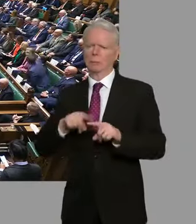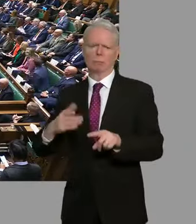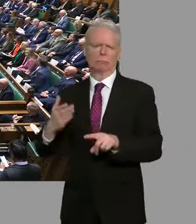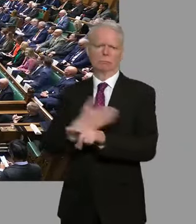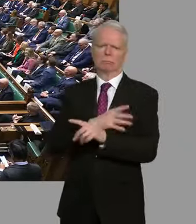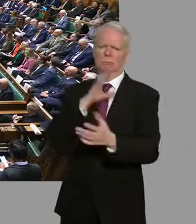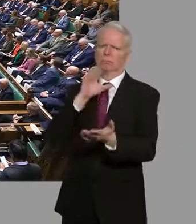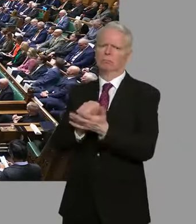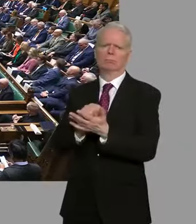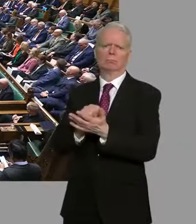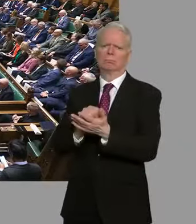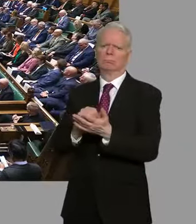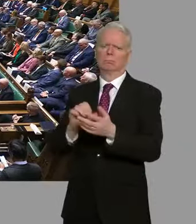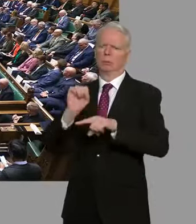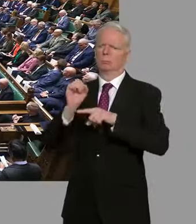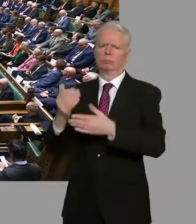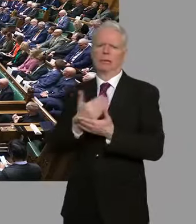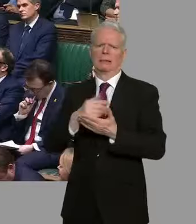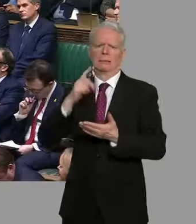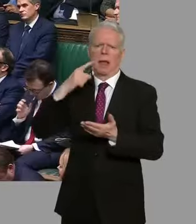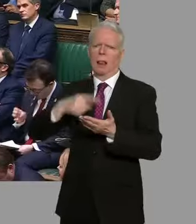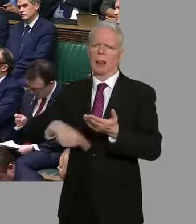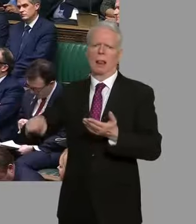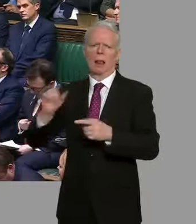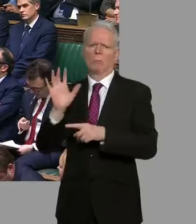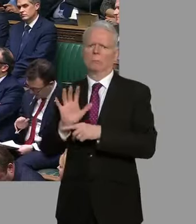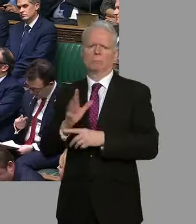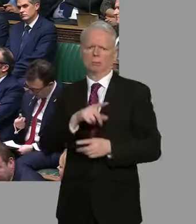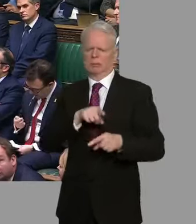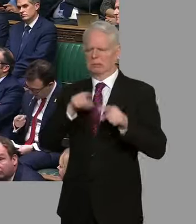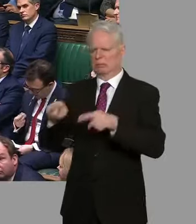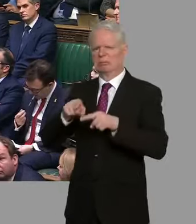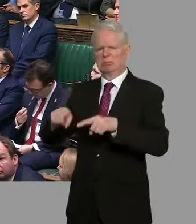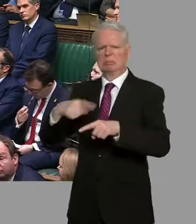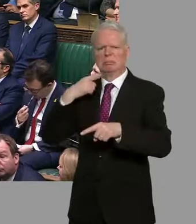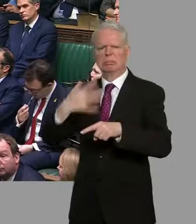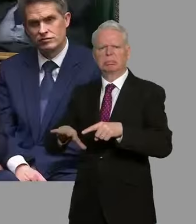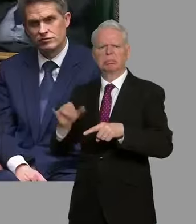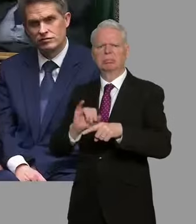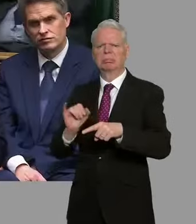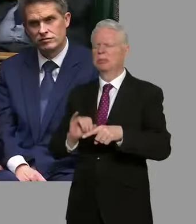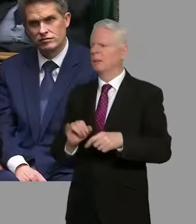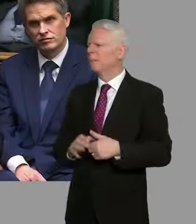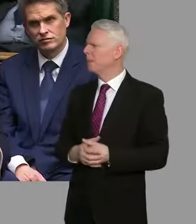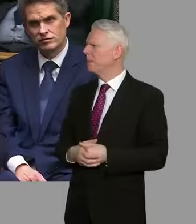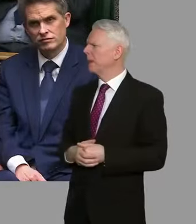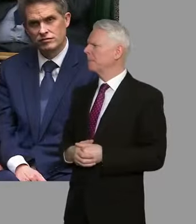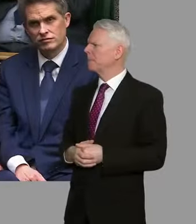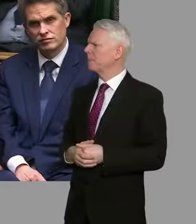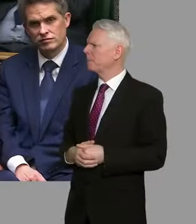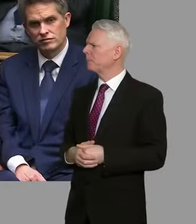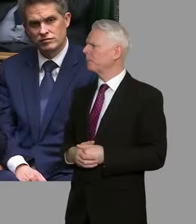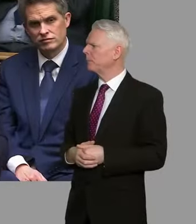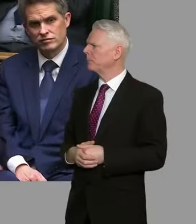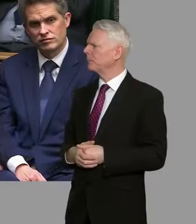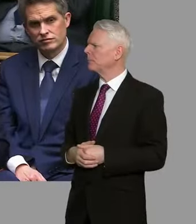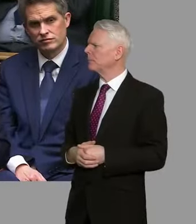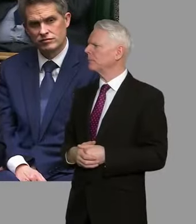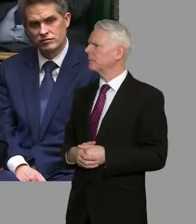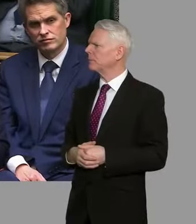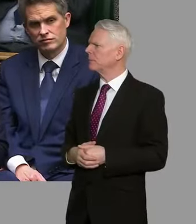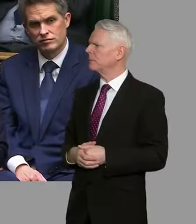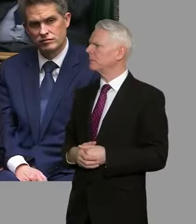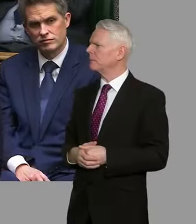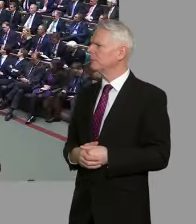you, Mr. Speaker. Since becoming a Labour leader, has the Prime Minister ever discussed or communicated with Philippe Sands KC about the